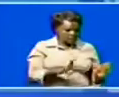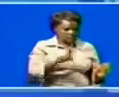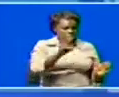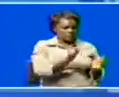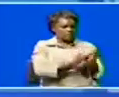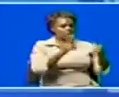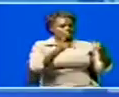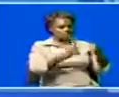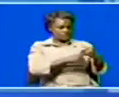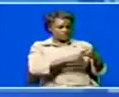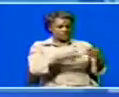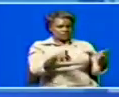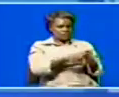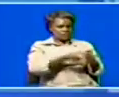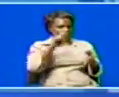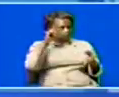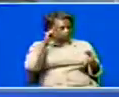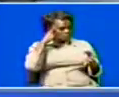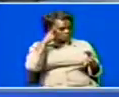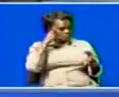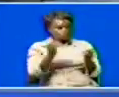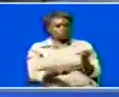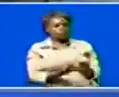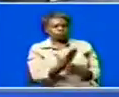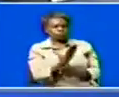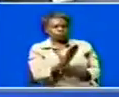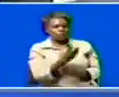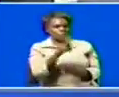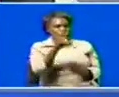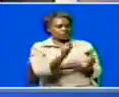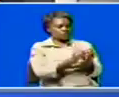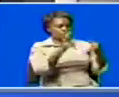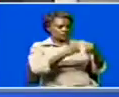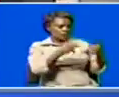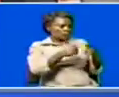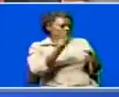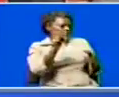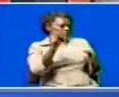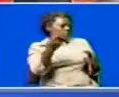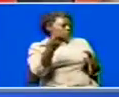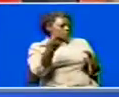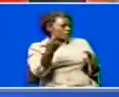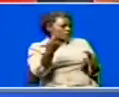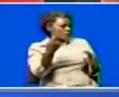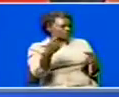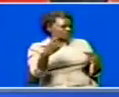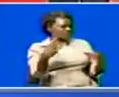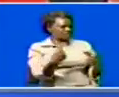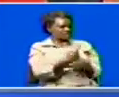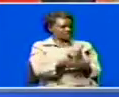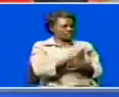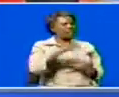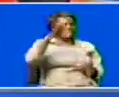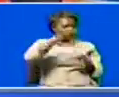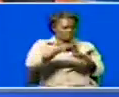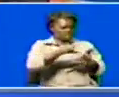2017. Yes. We even thought that we were going to release the album at the end of 2017, but Kenya was on hiatus. Oh, yes. So because of the election